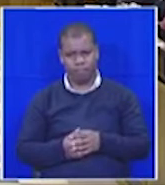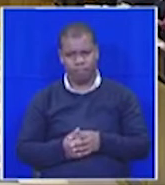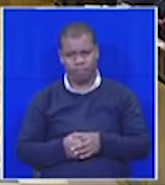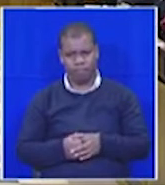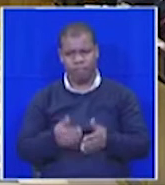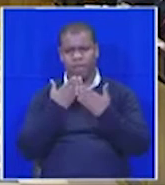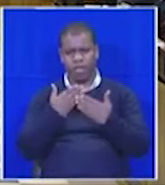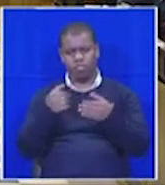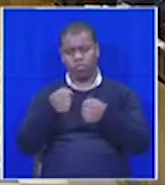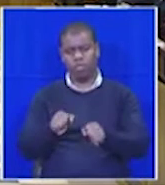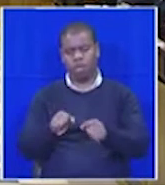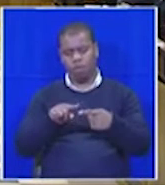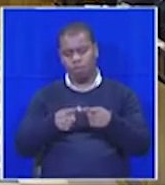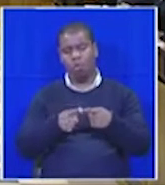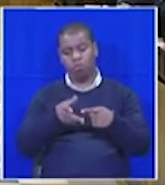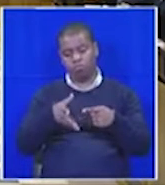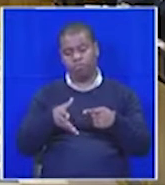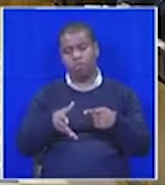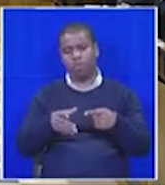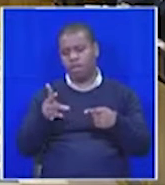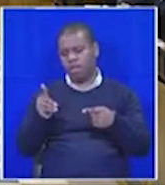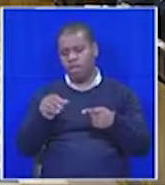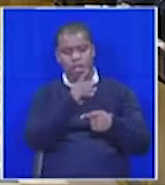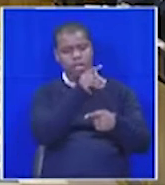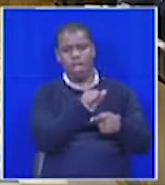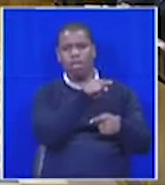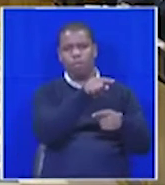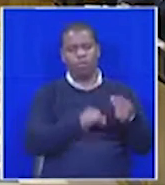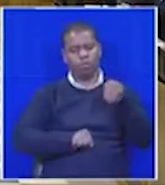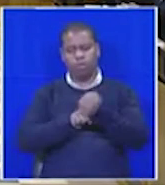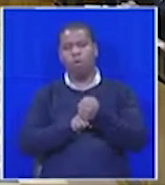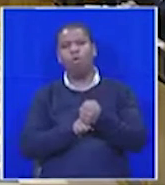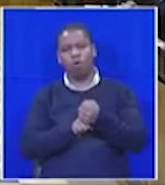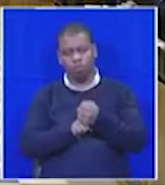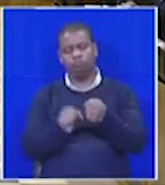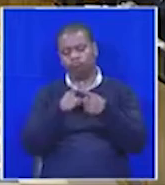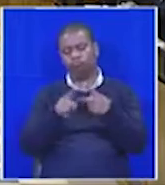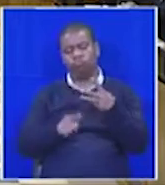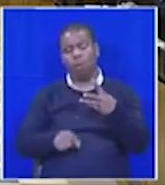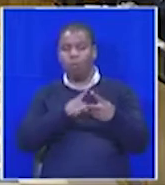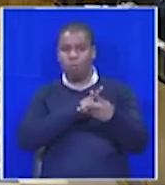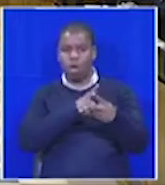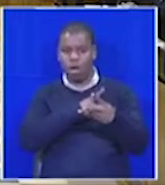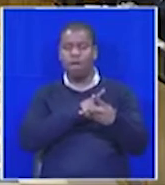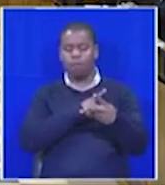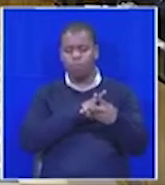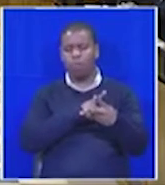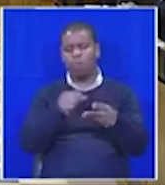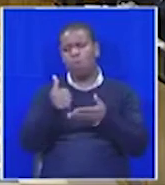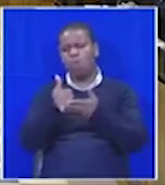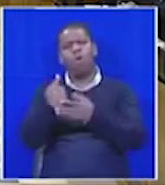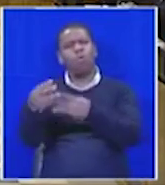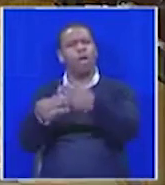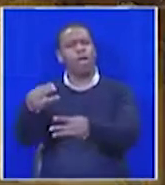Thank you, Chairperson. The point is, of course, that the DA supports this bill and all of its implications because it's going to help not workers